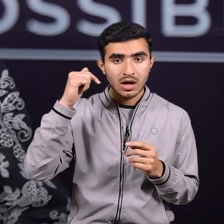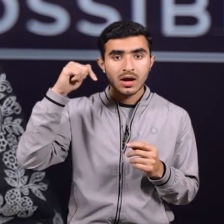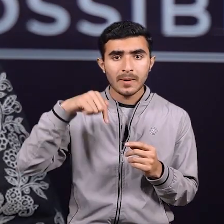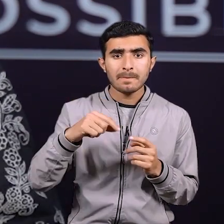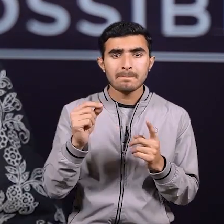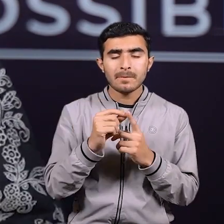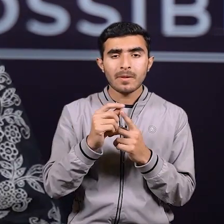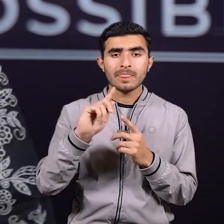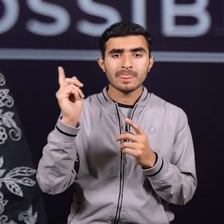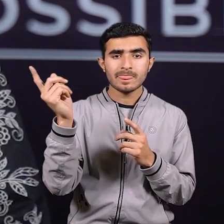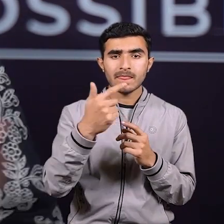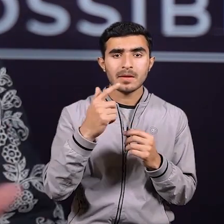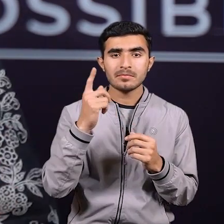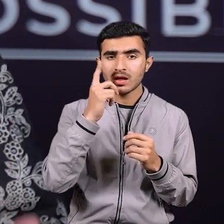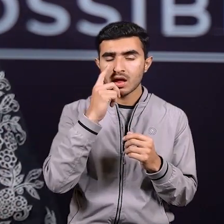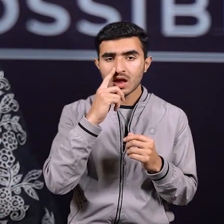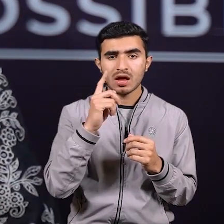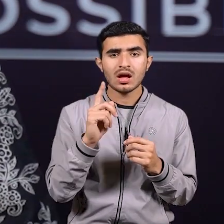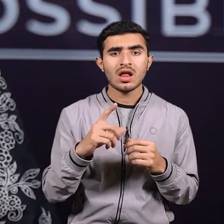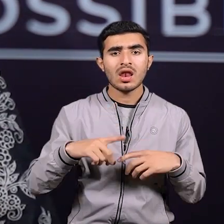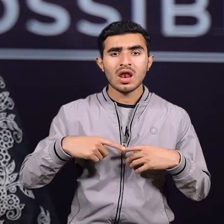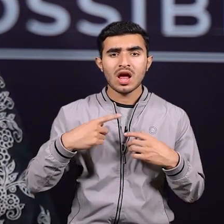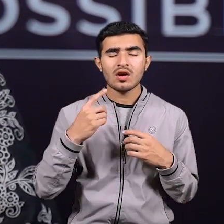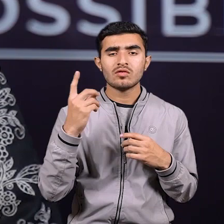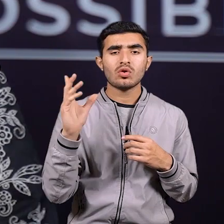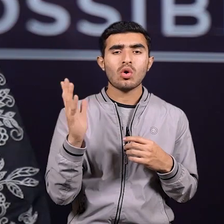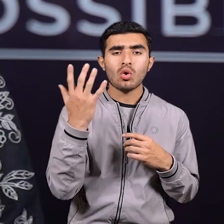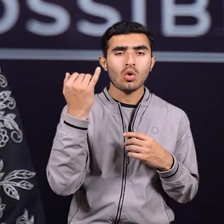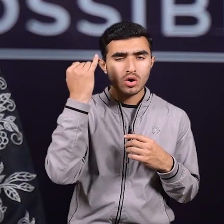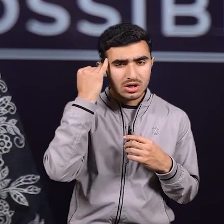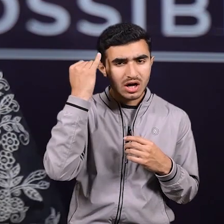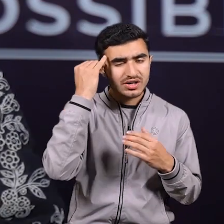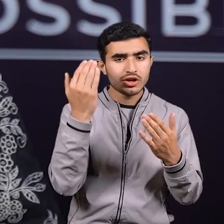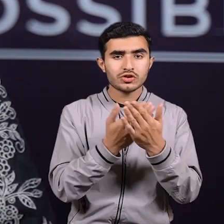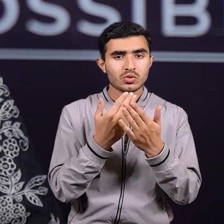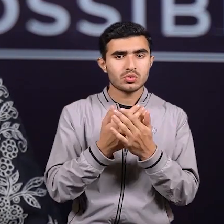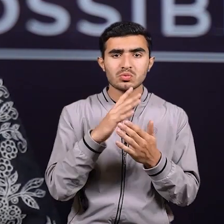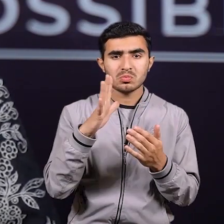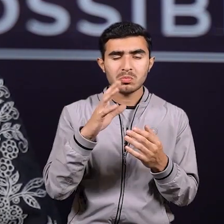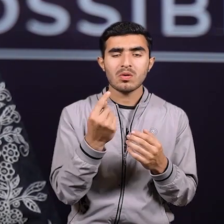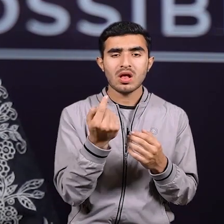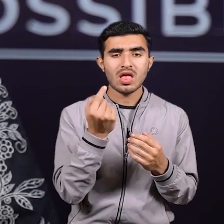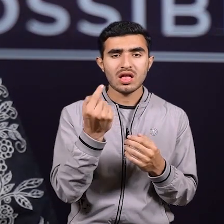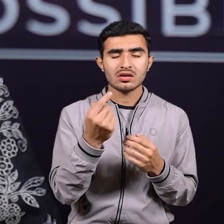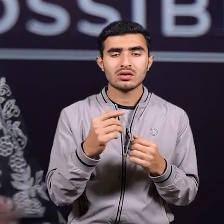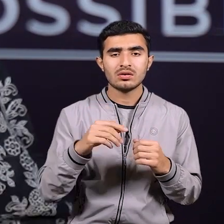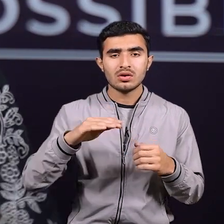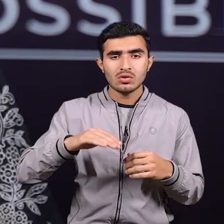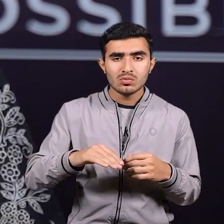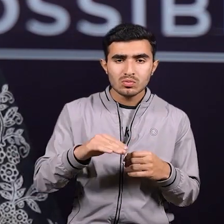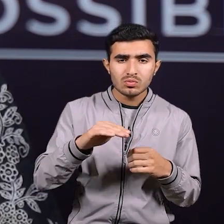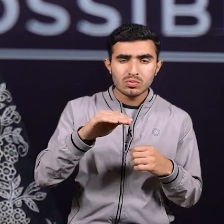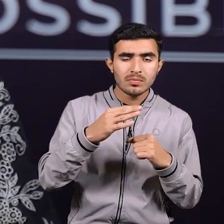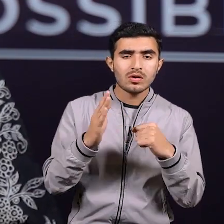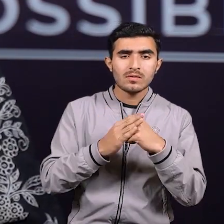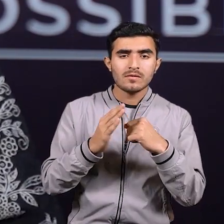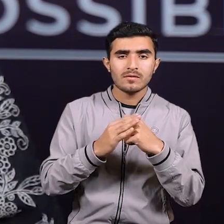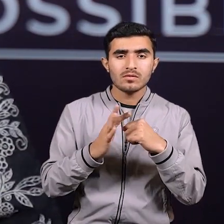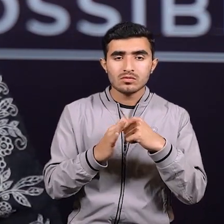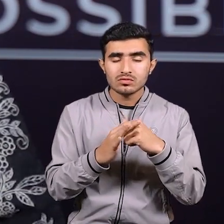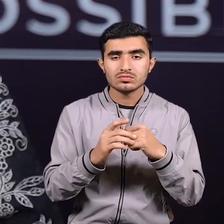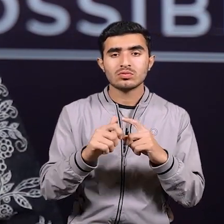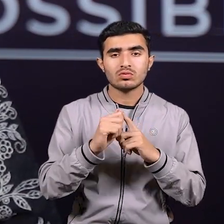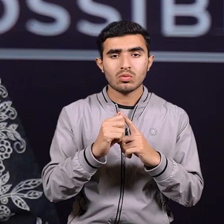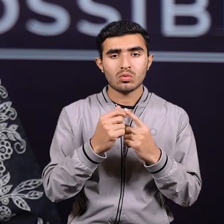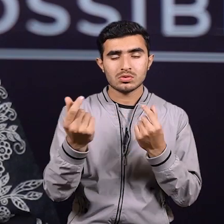it's as short and simple as that. And there is nothing wrong with getting married. It's a beautiful experience. It's